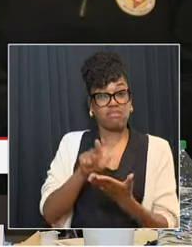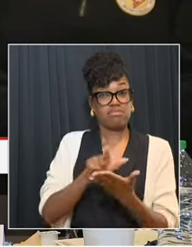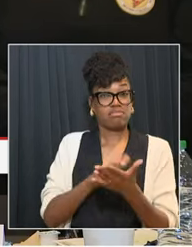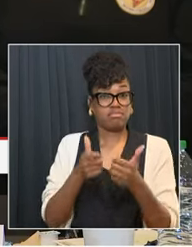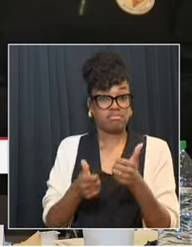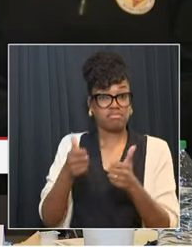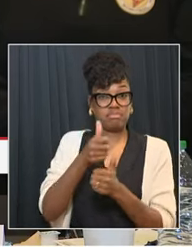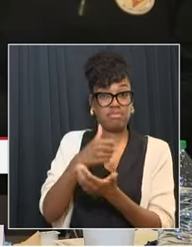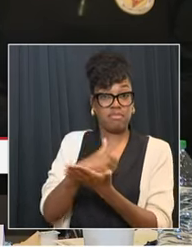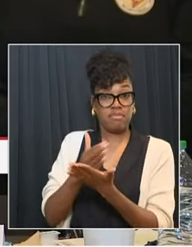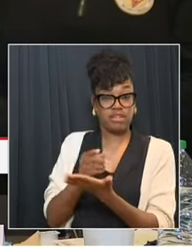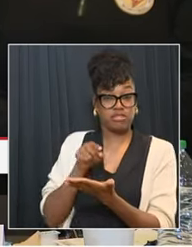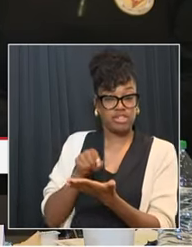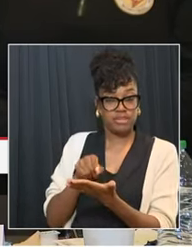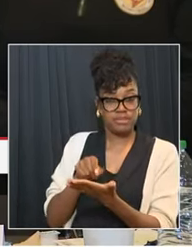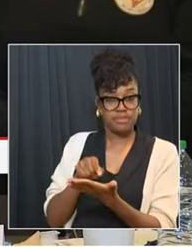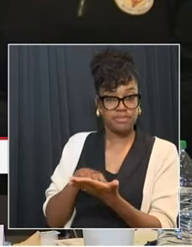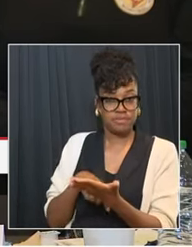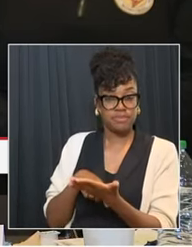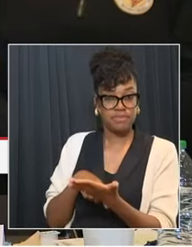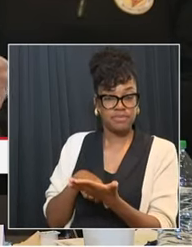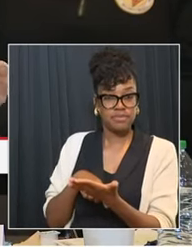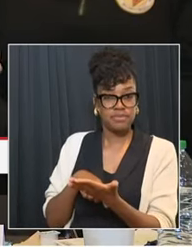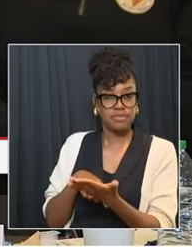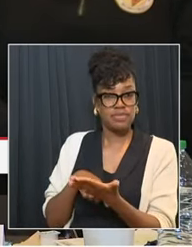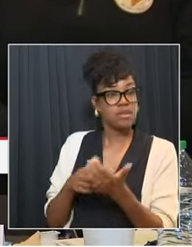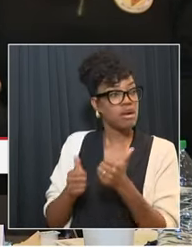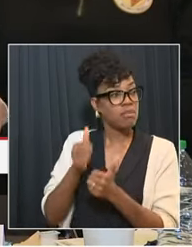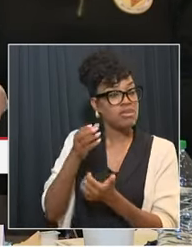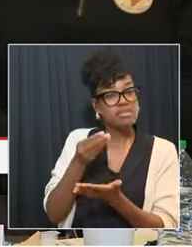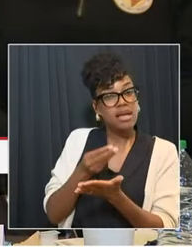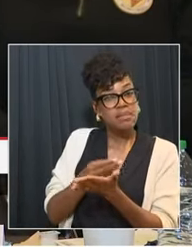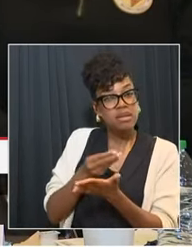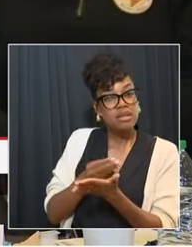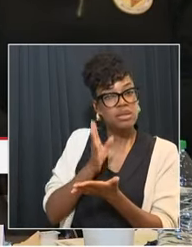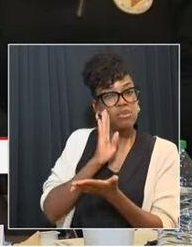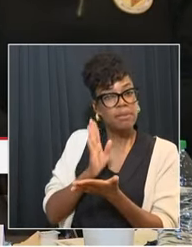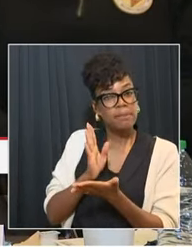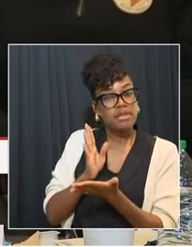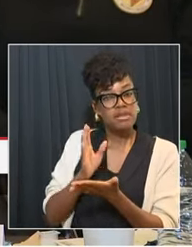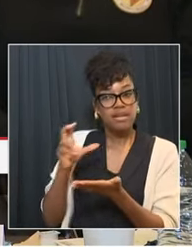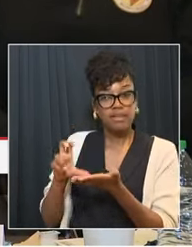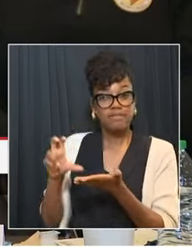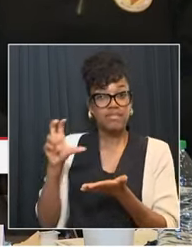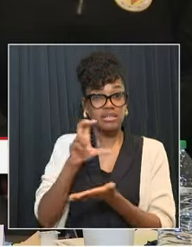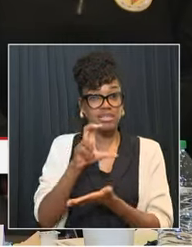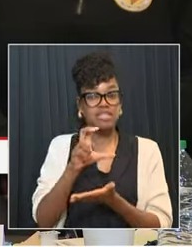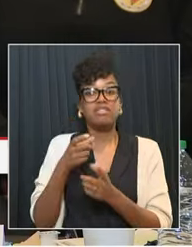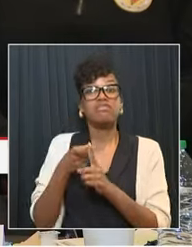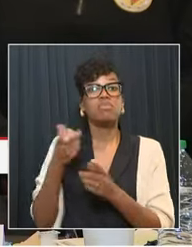Streets funding was going to be funded out of excess revenue that had not been budgeted for.